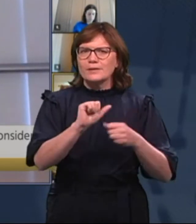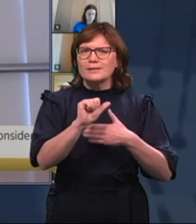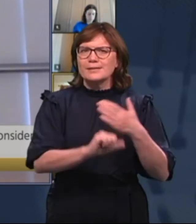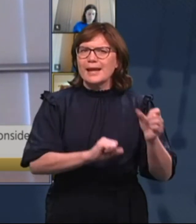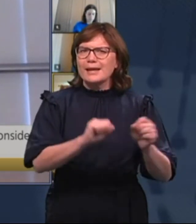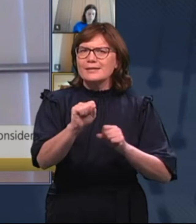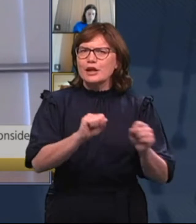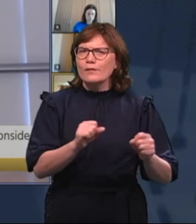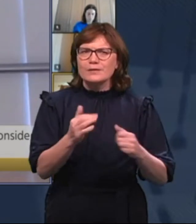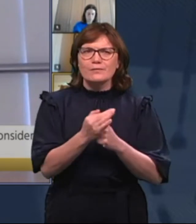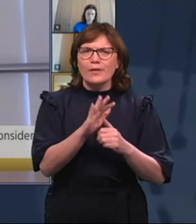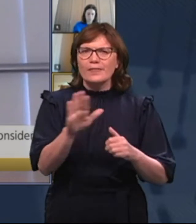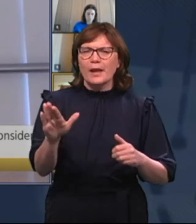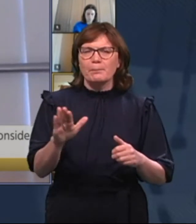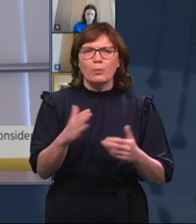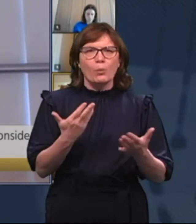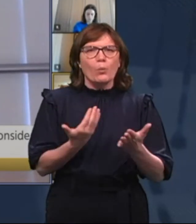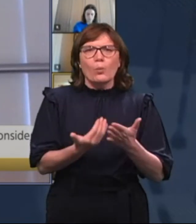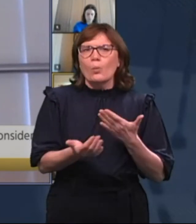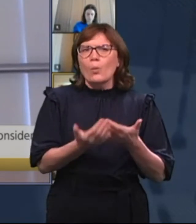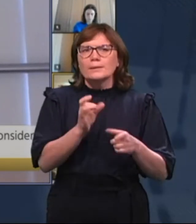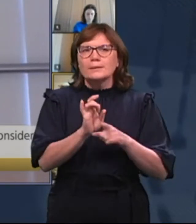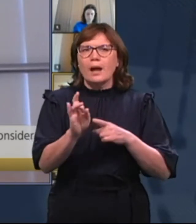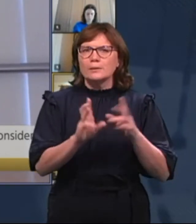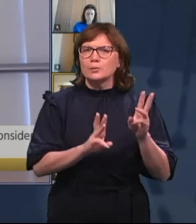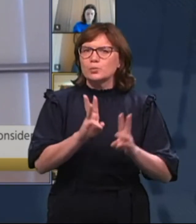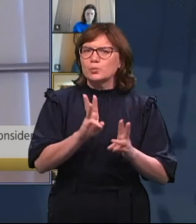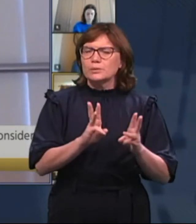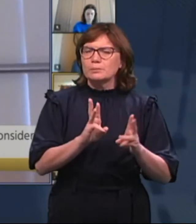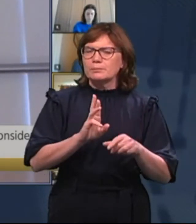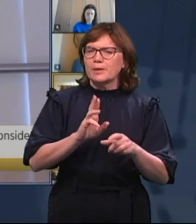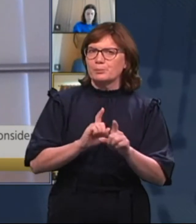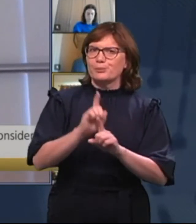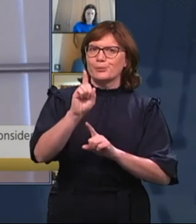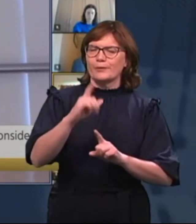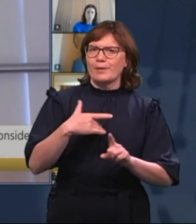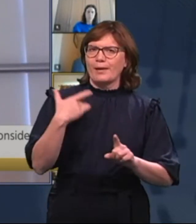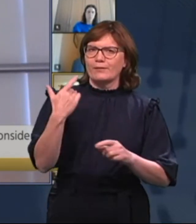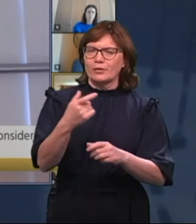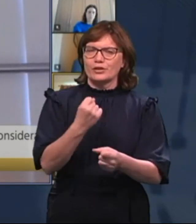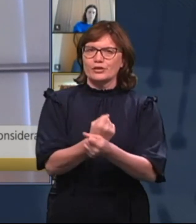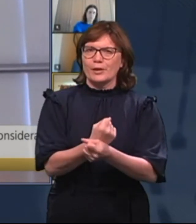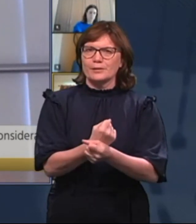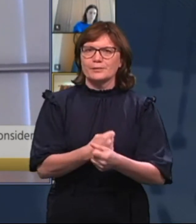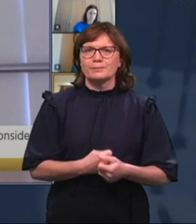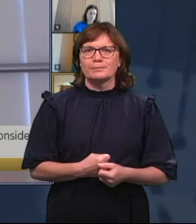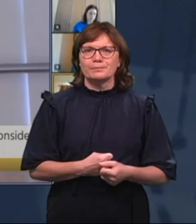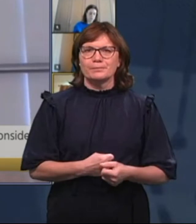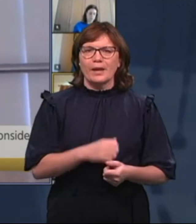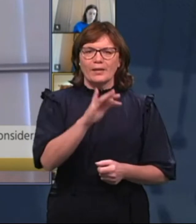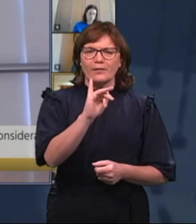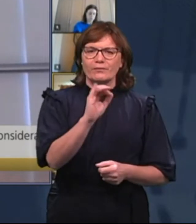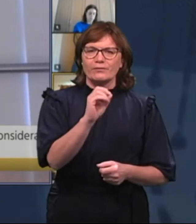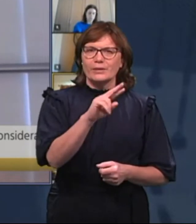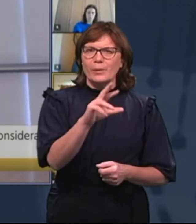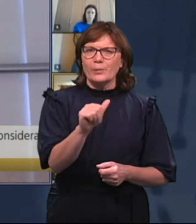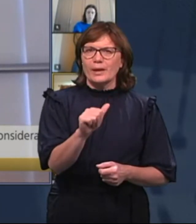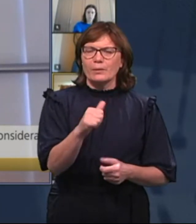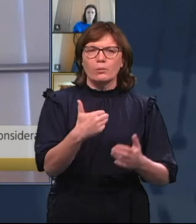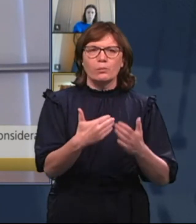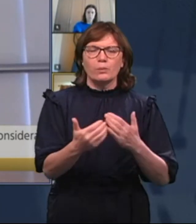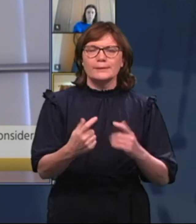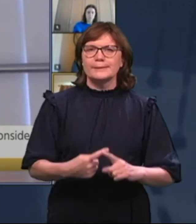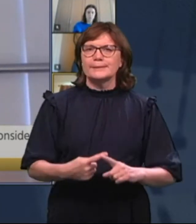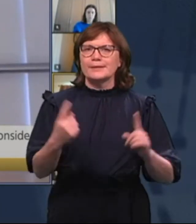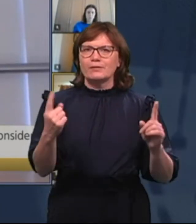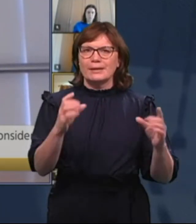services could improve your son's life. And then for Fiona, your description of the massive difference between care